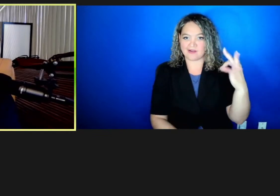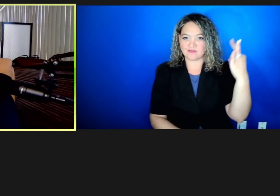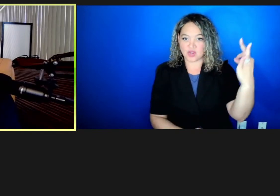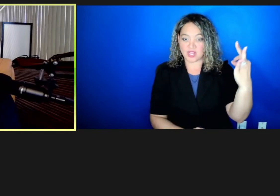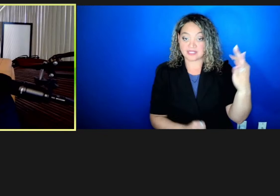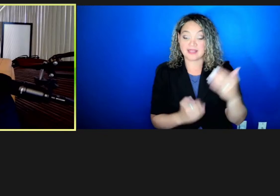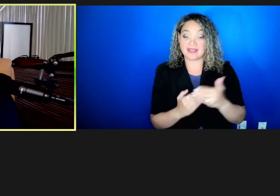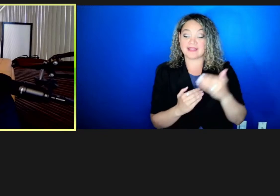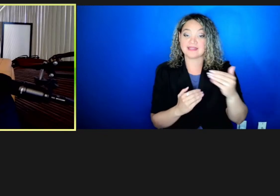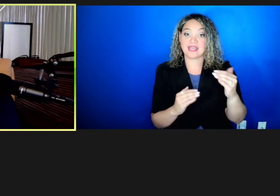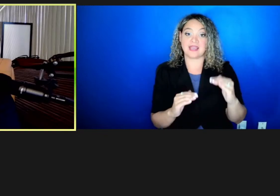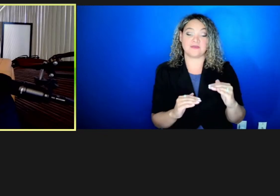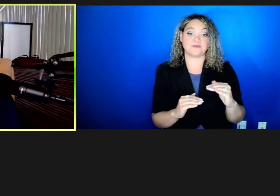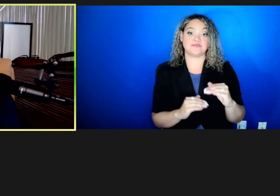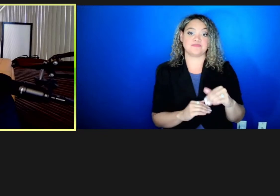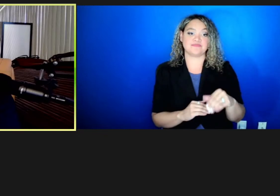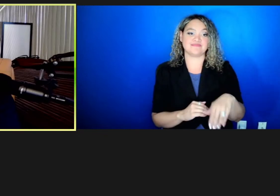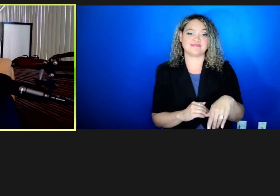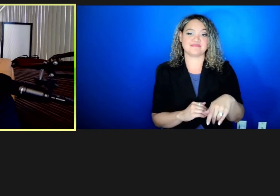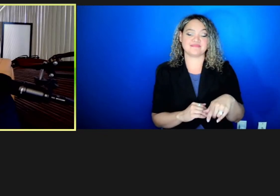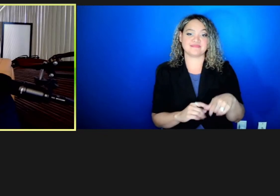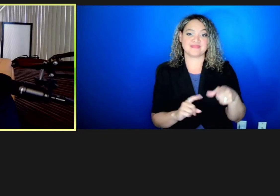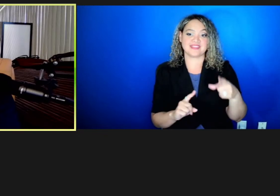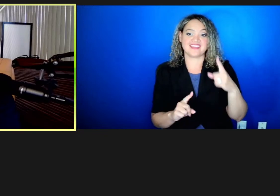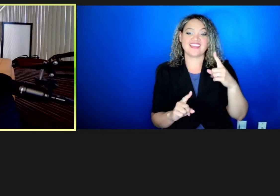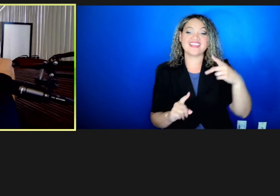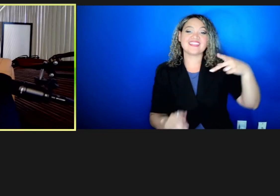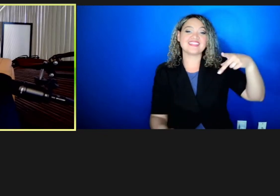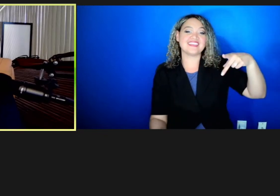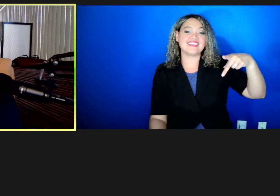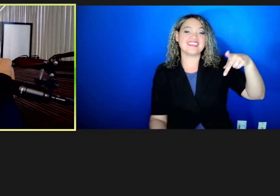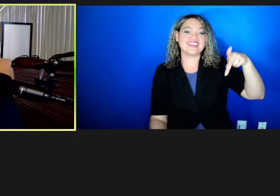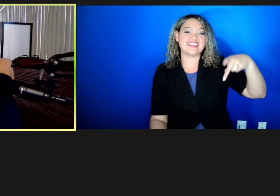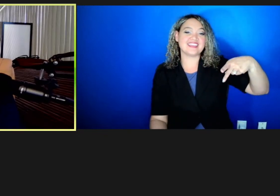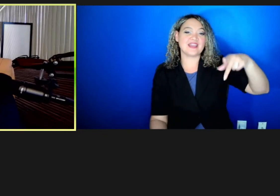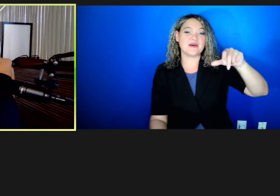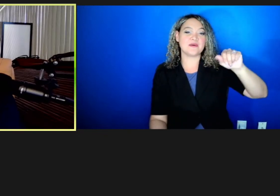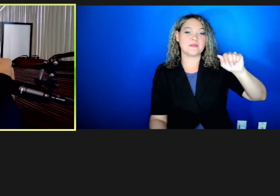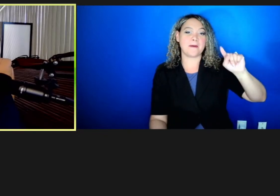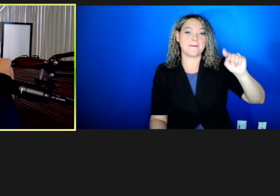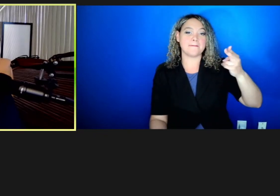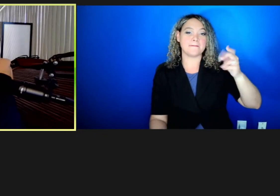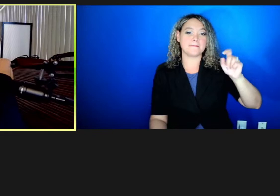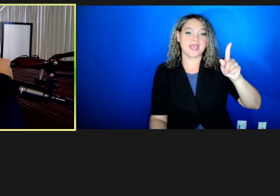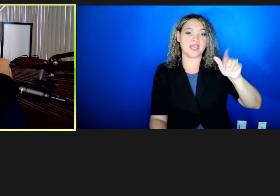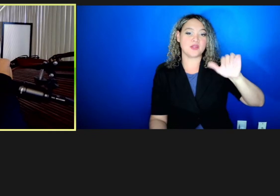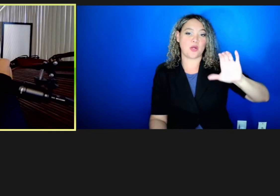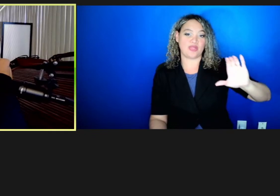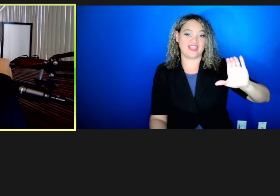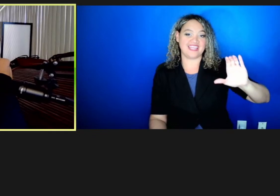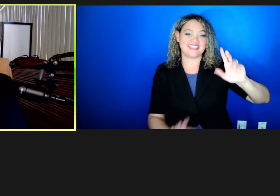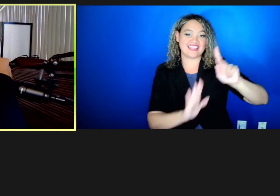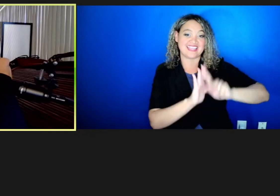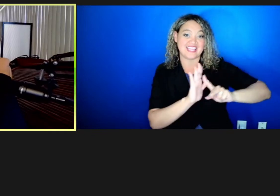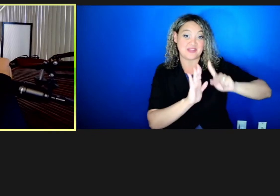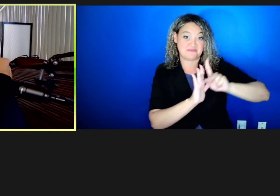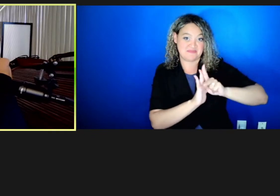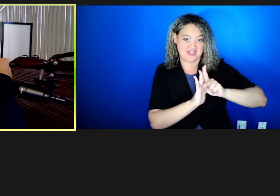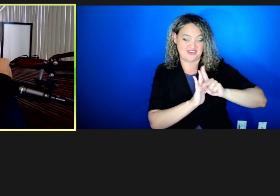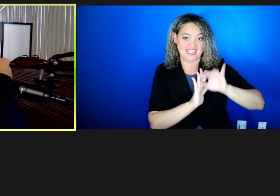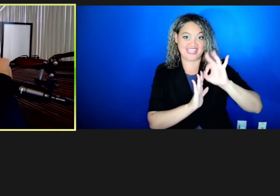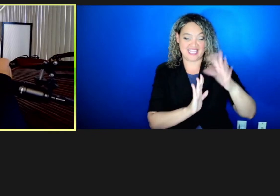the Upper Paleolithic period. Yeah, for those of you who are archaeologists and anthropologists